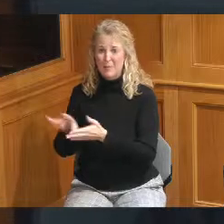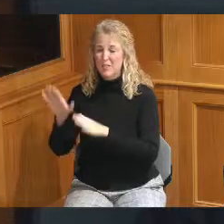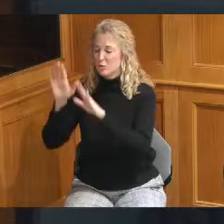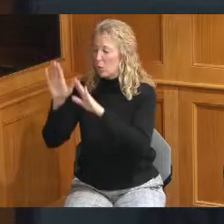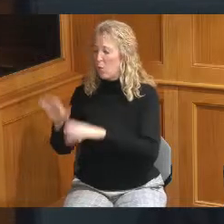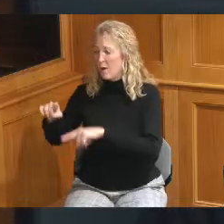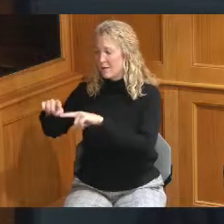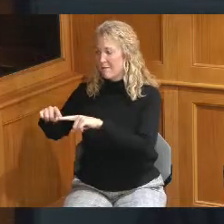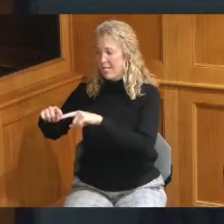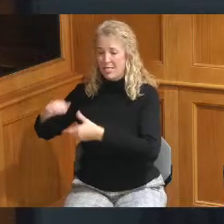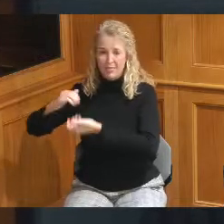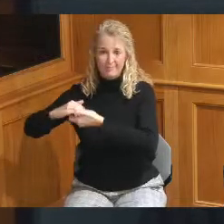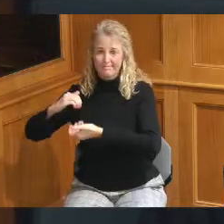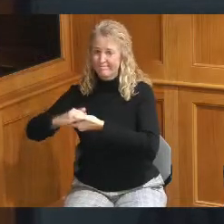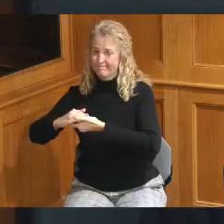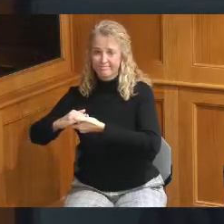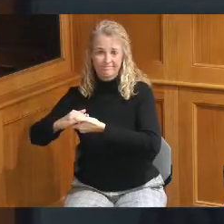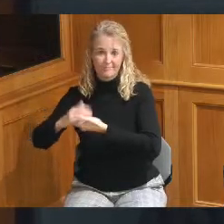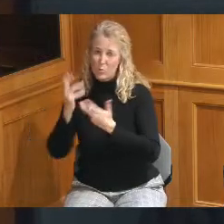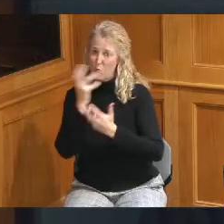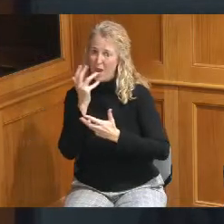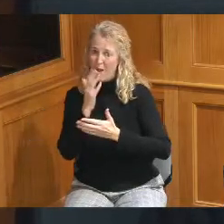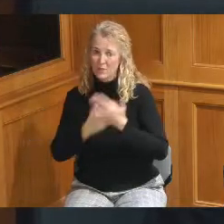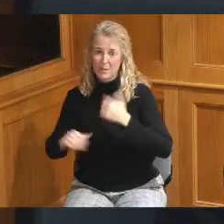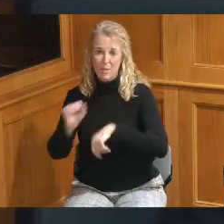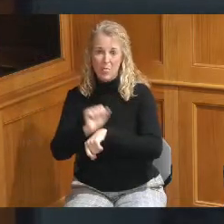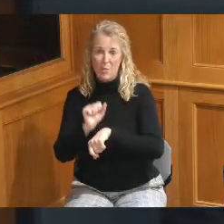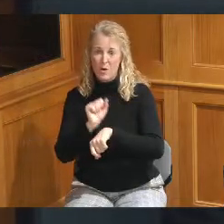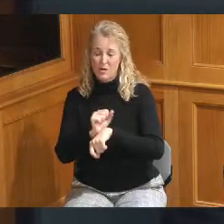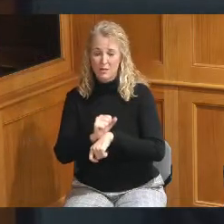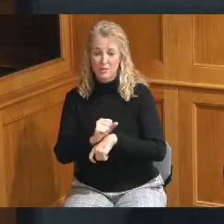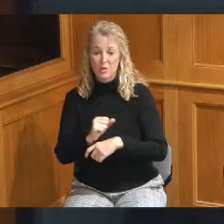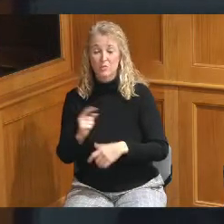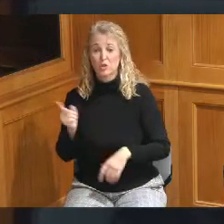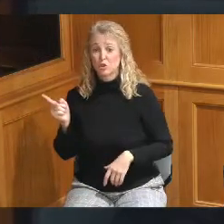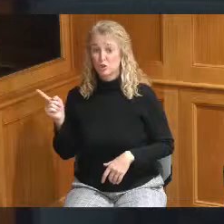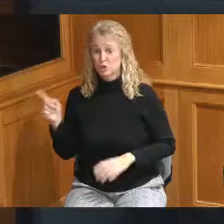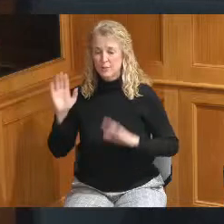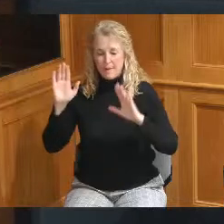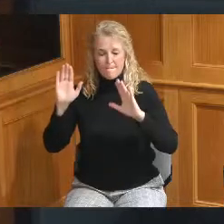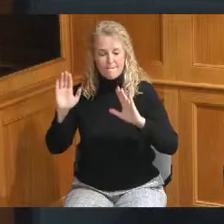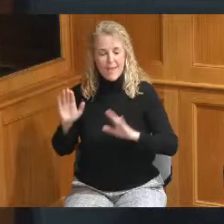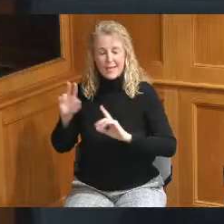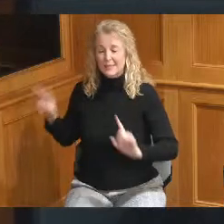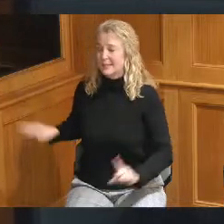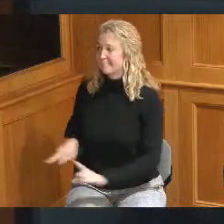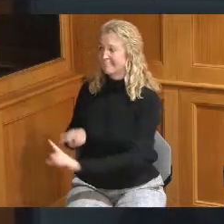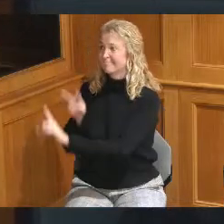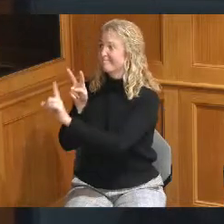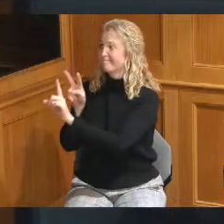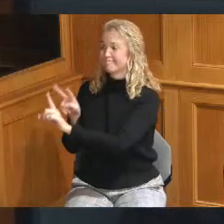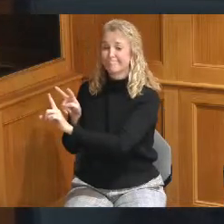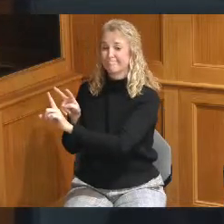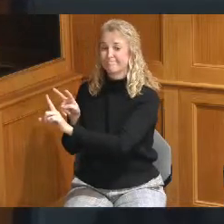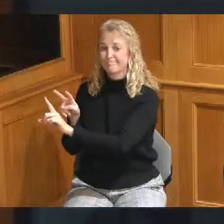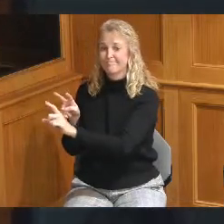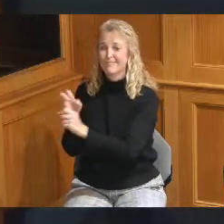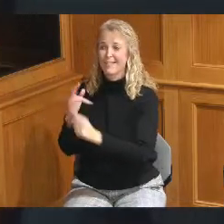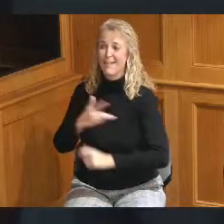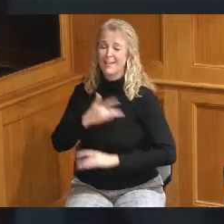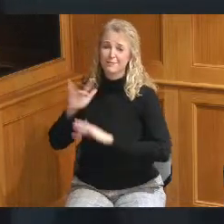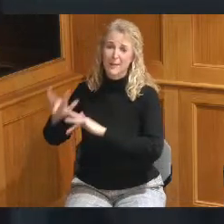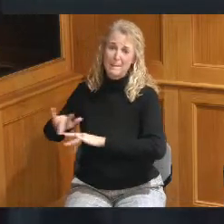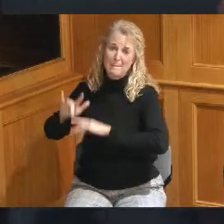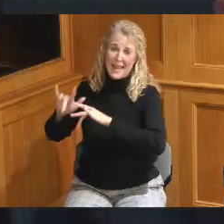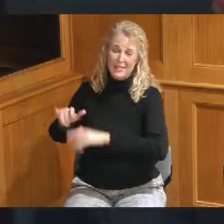partner when I was a state rep trying to do some of this work way back then. But she's just an icon in the community and has so much compassion and